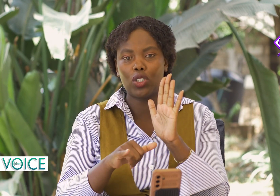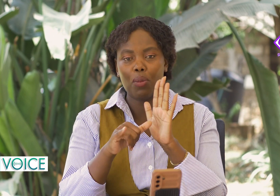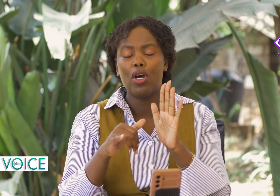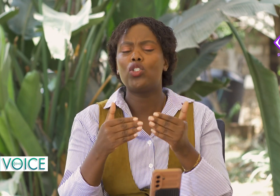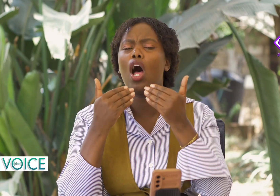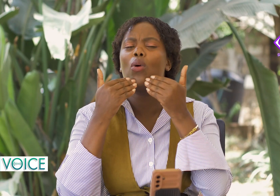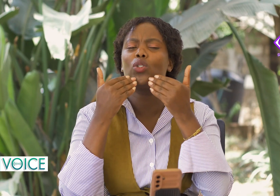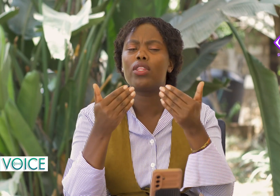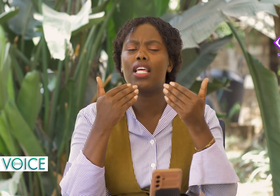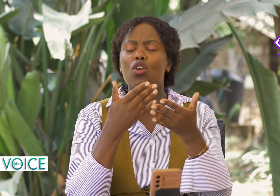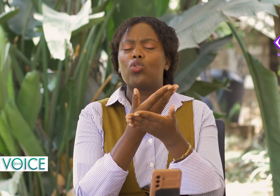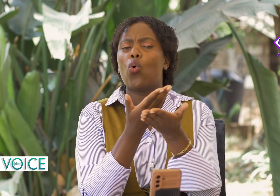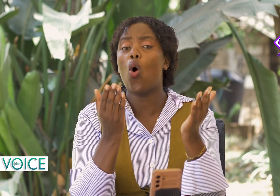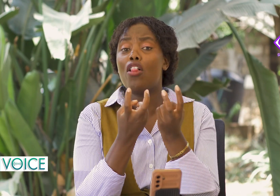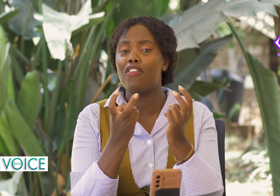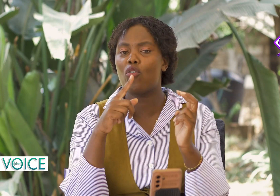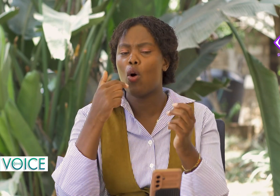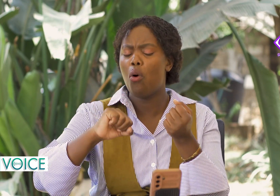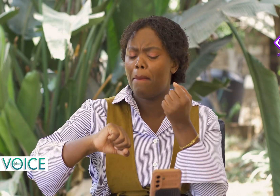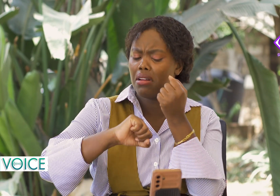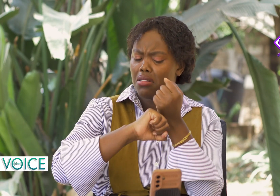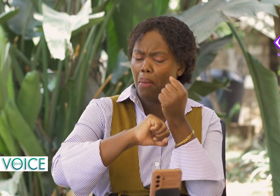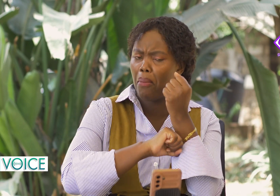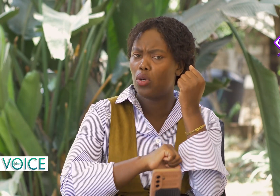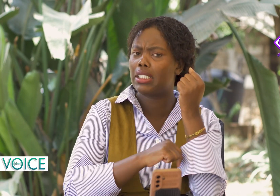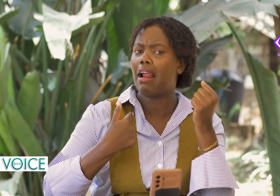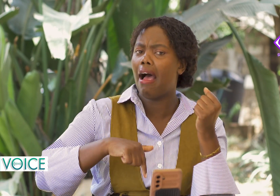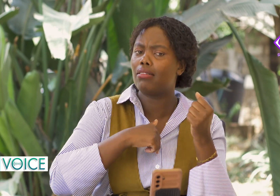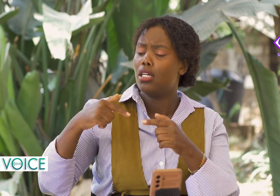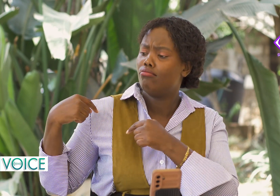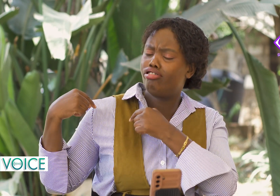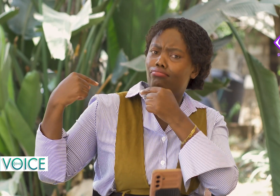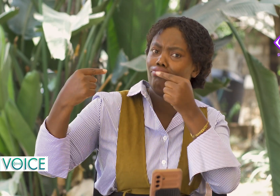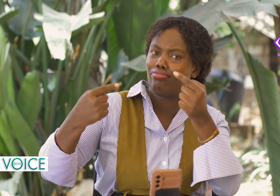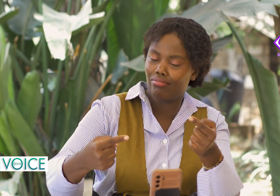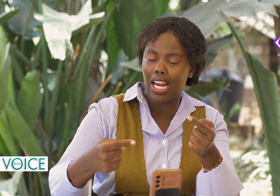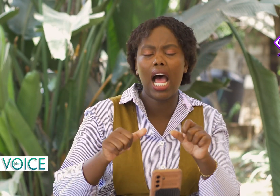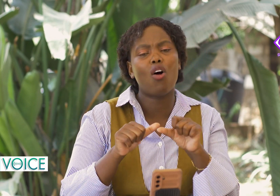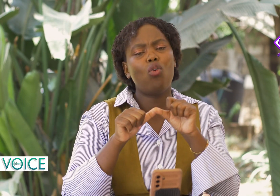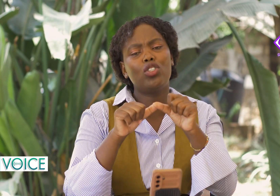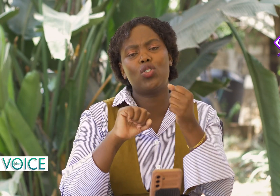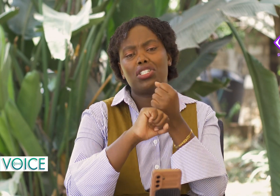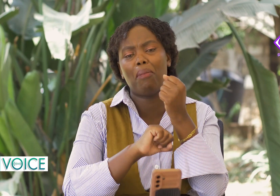8 p.m. and there is a repeat show on Sunday at 3 p.m.